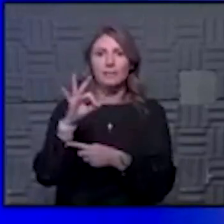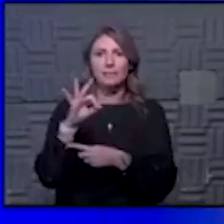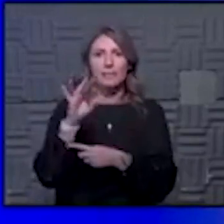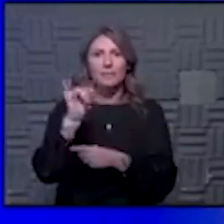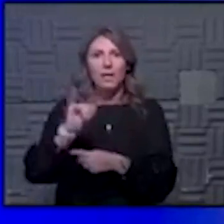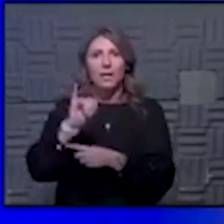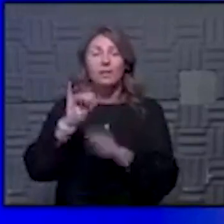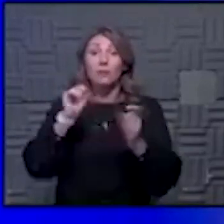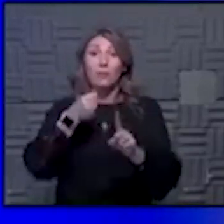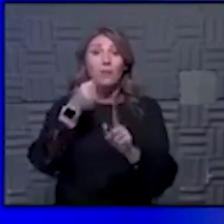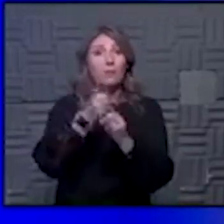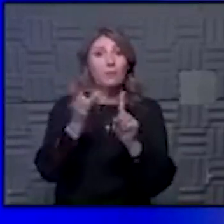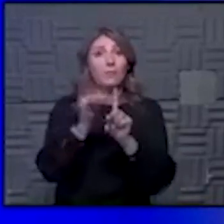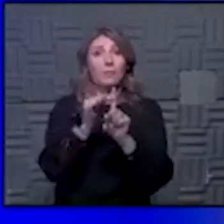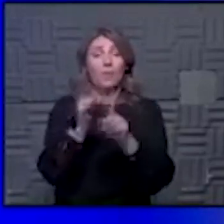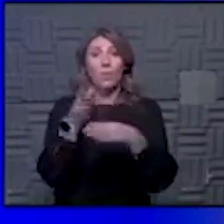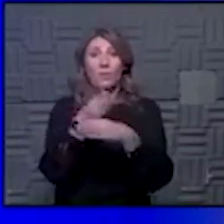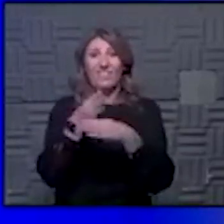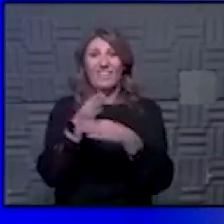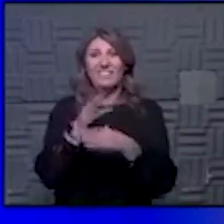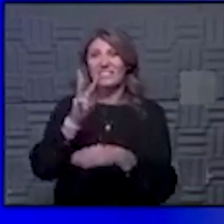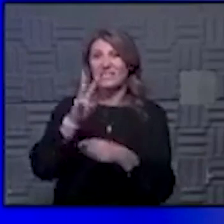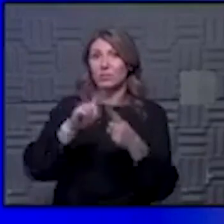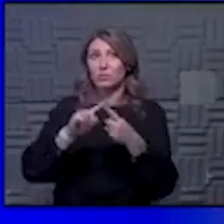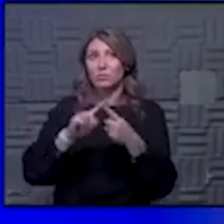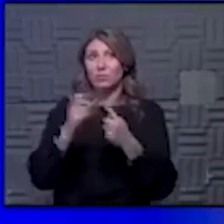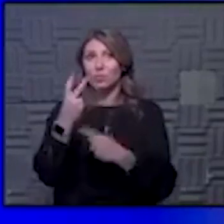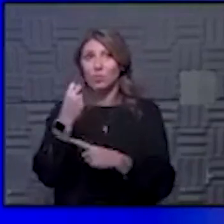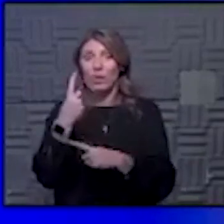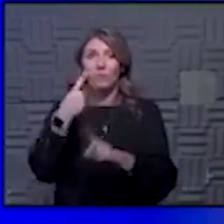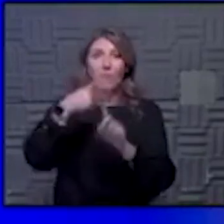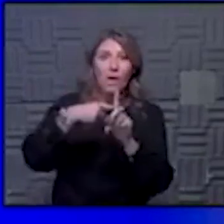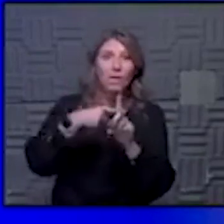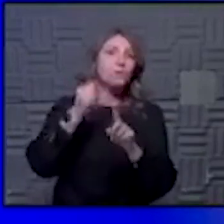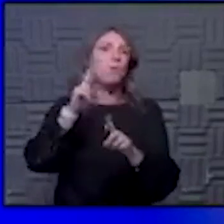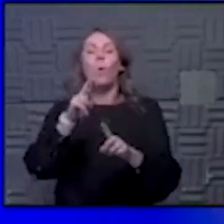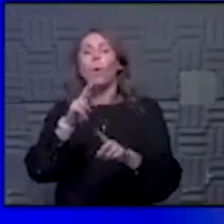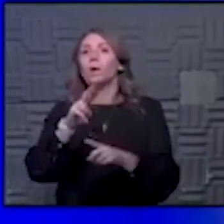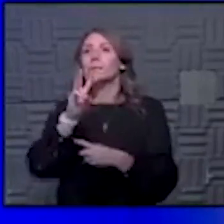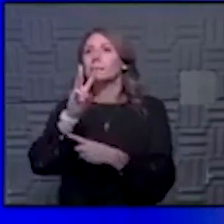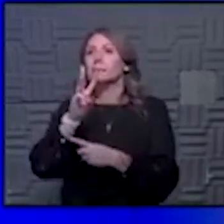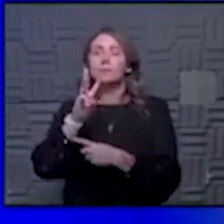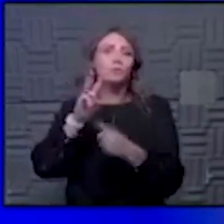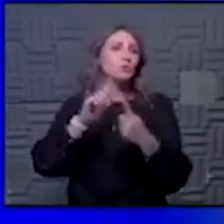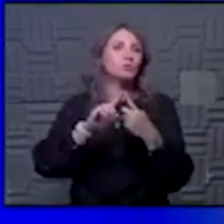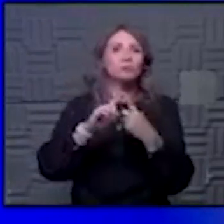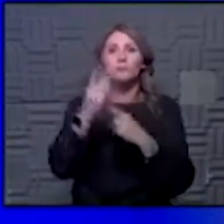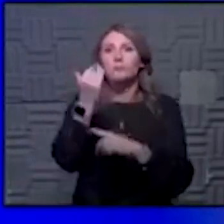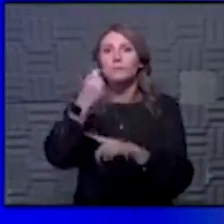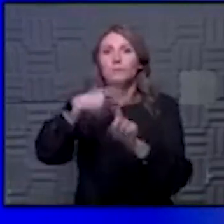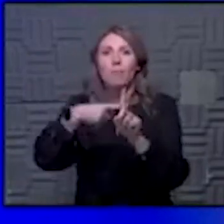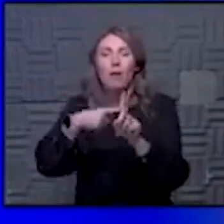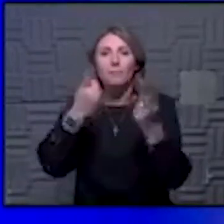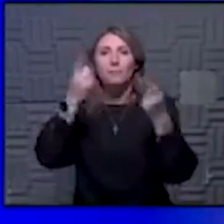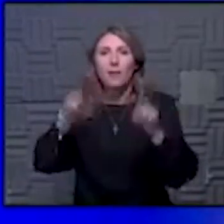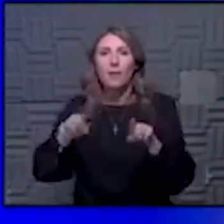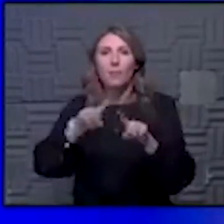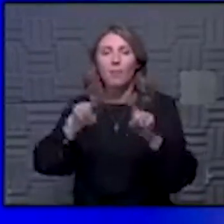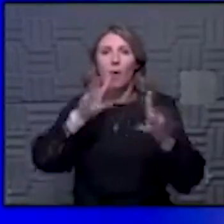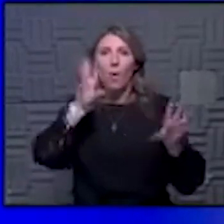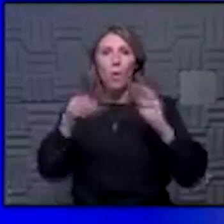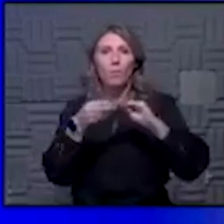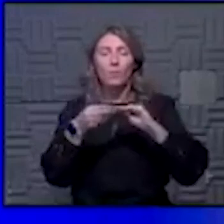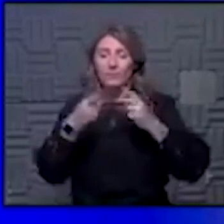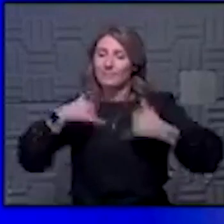can be reinfections within 6 to 12 months or 6 to 12 to 15 months. So we know that happens too. Overall, we are